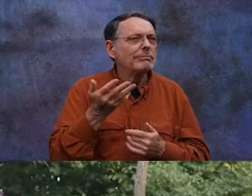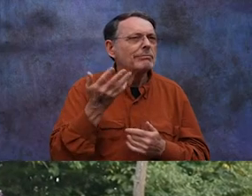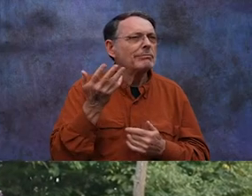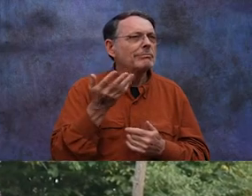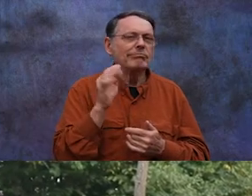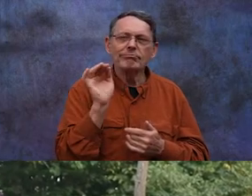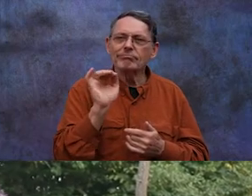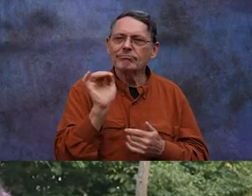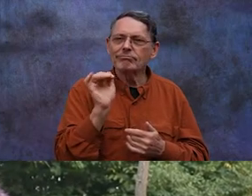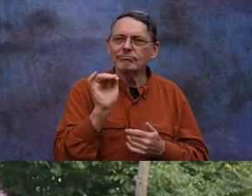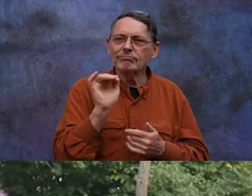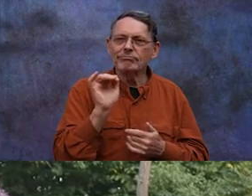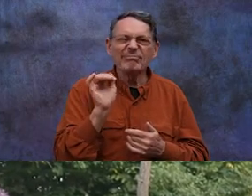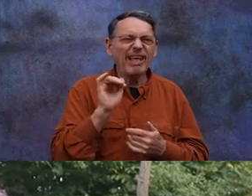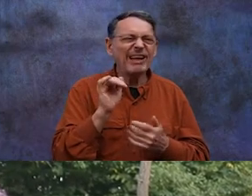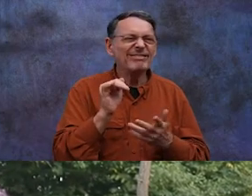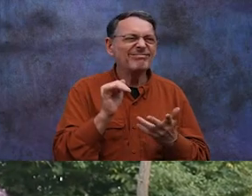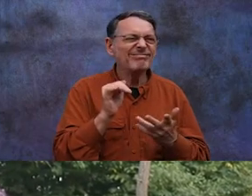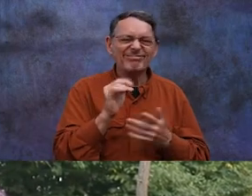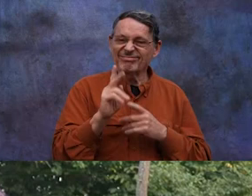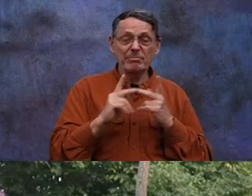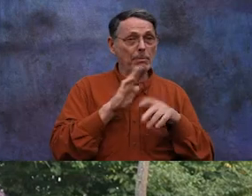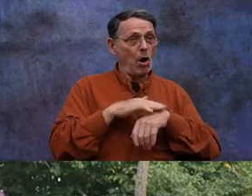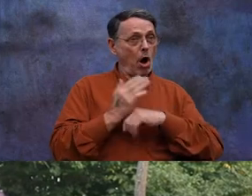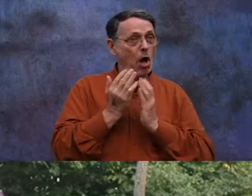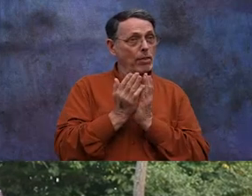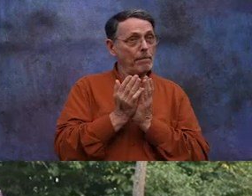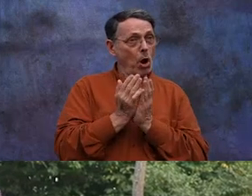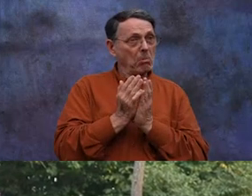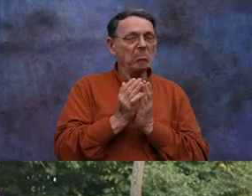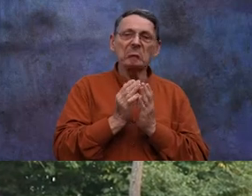like a mariner scenting land after a long, long journey.